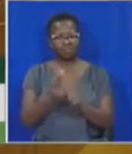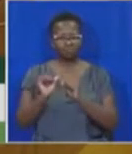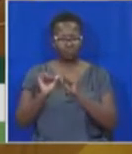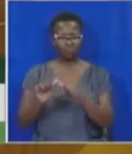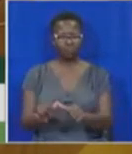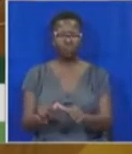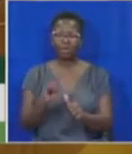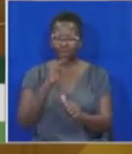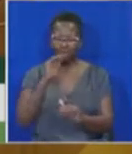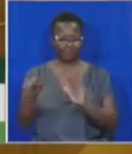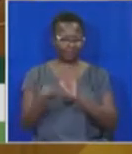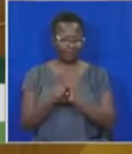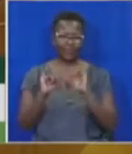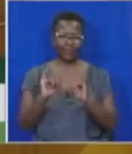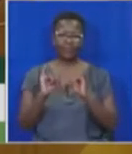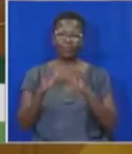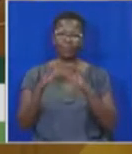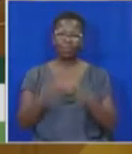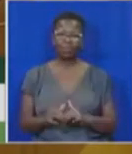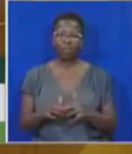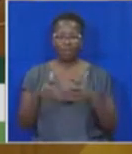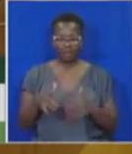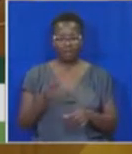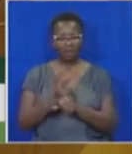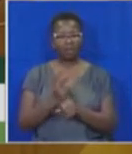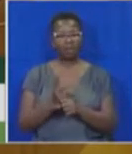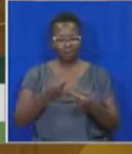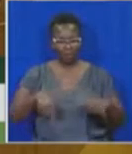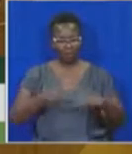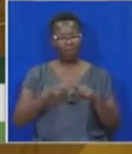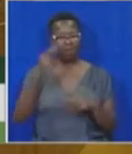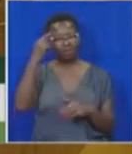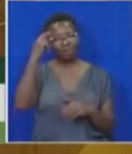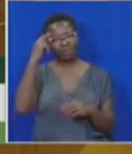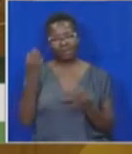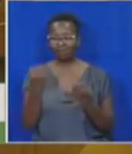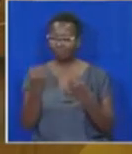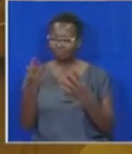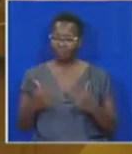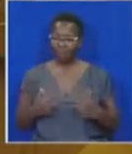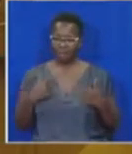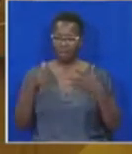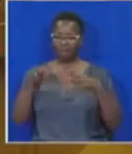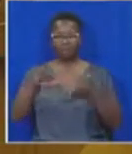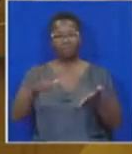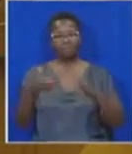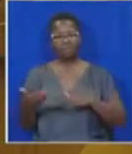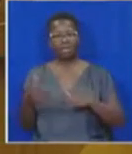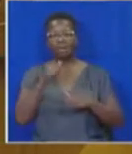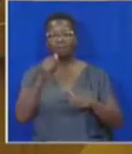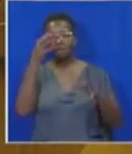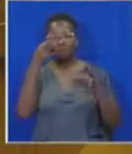horrendous consequences and forced us to take stock once again. So many life and death decisions are taken at a policy, financial